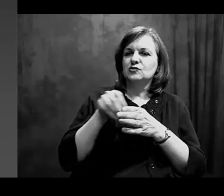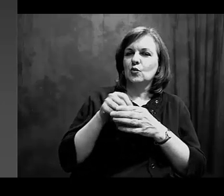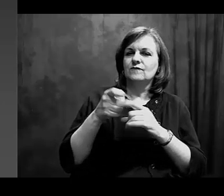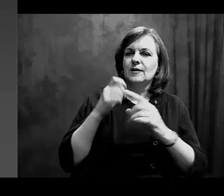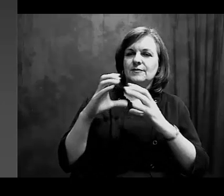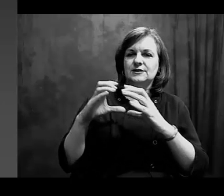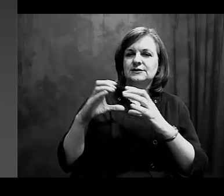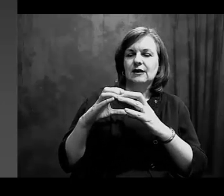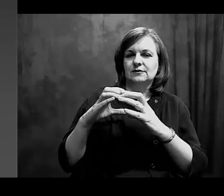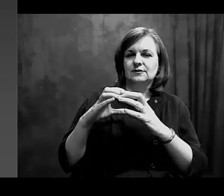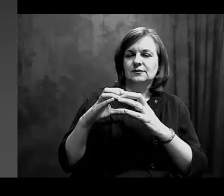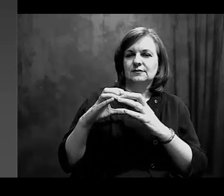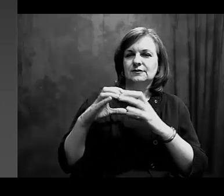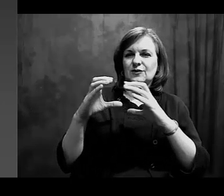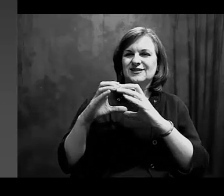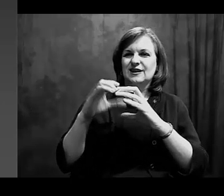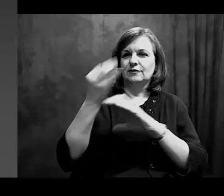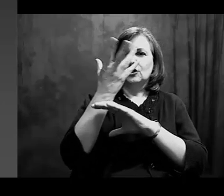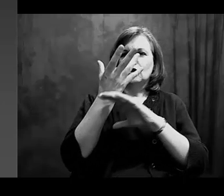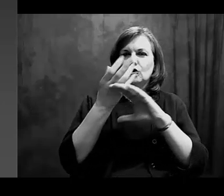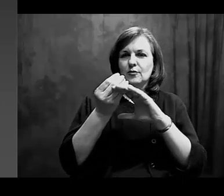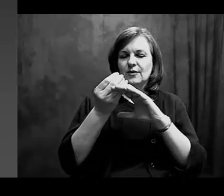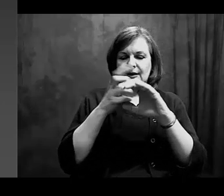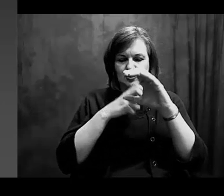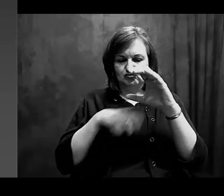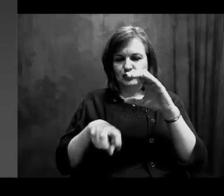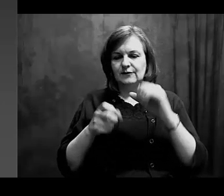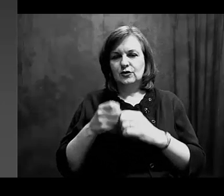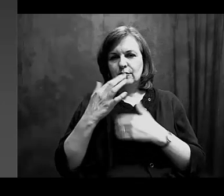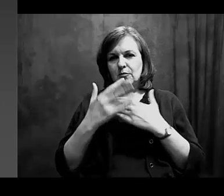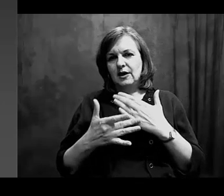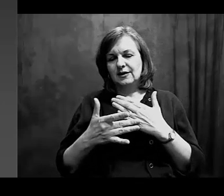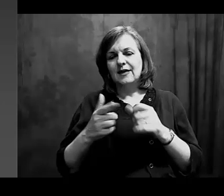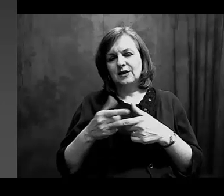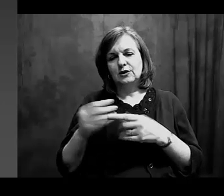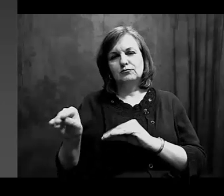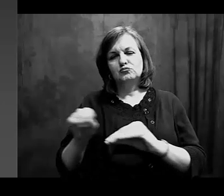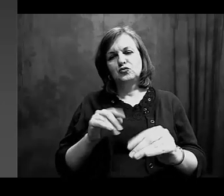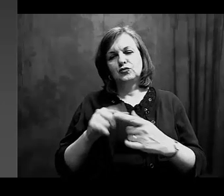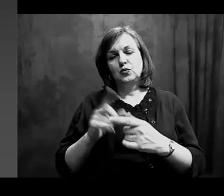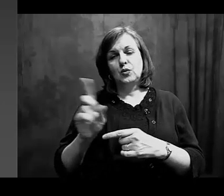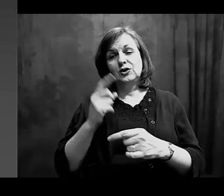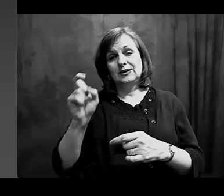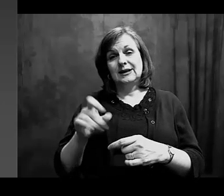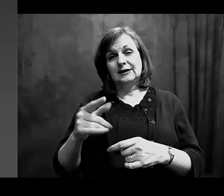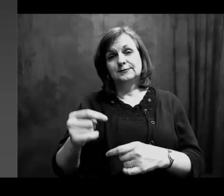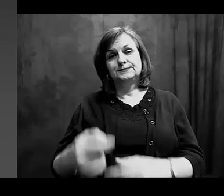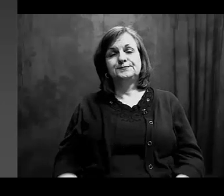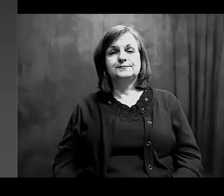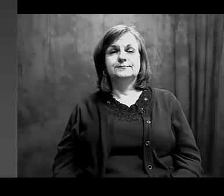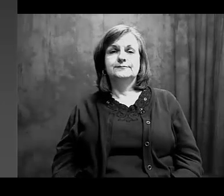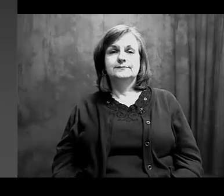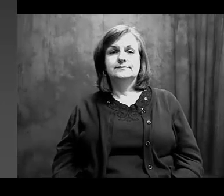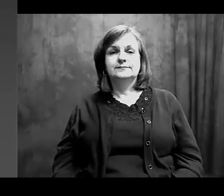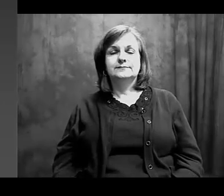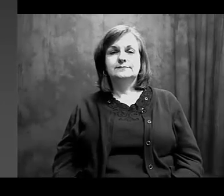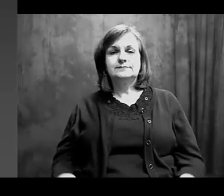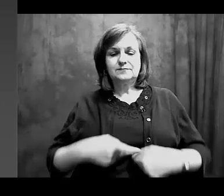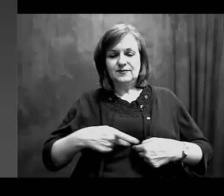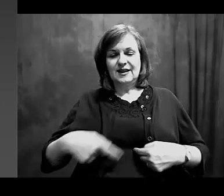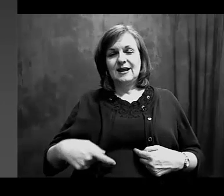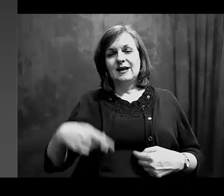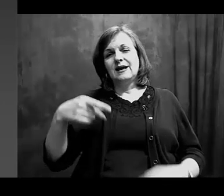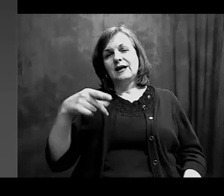cells. So this layer of cells is going to be absorbing things as it passes through your small intestine. So if this is the inside of your